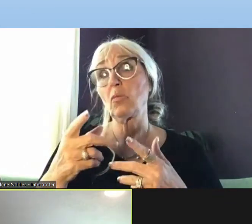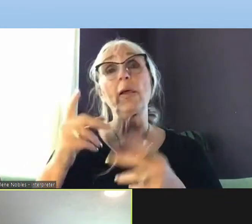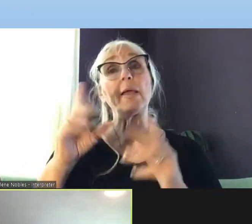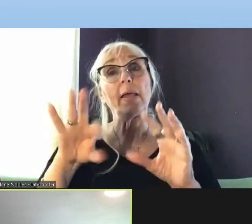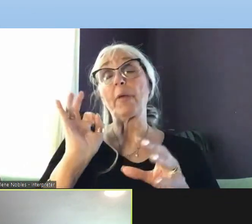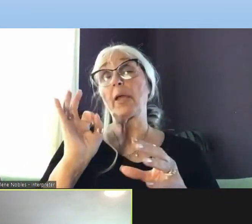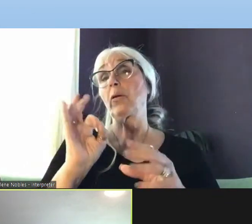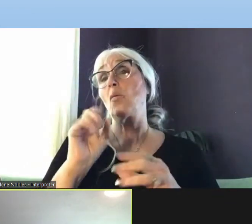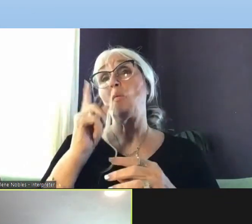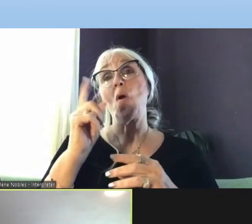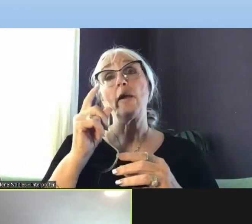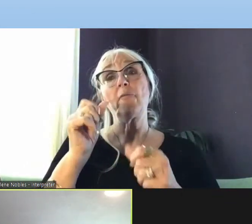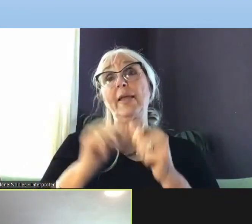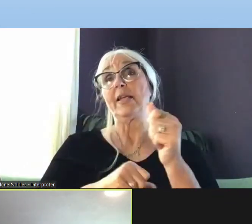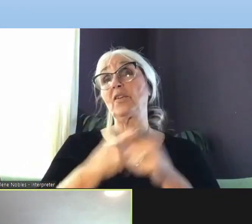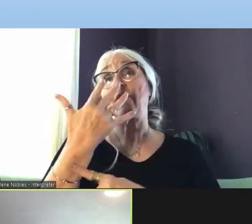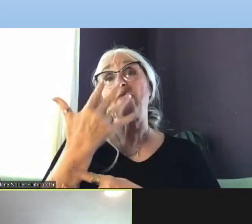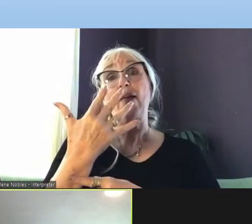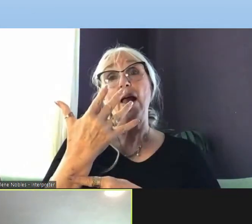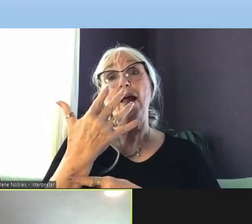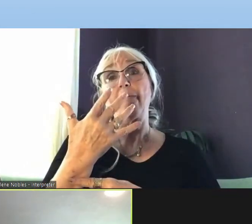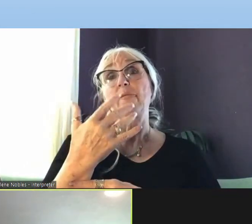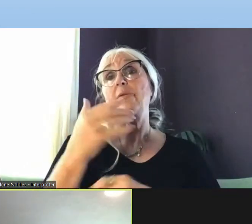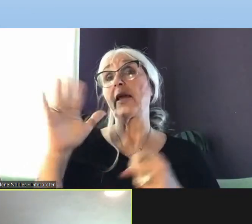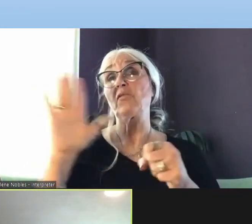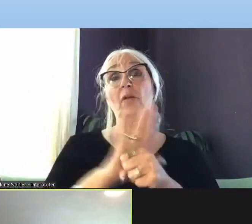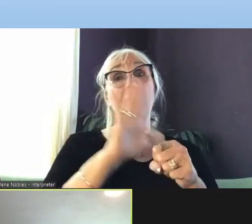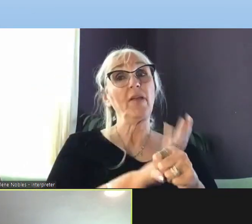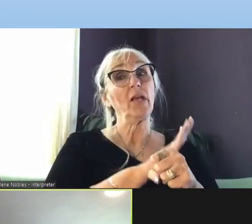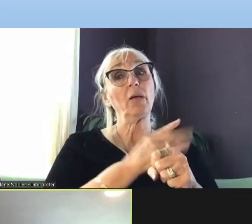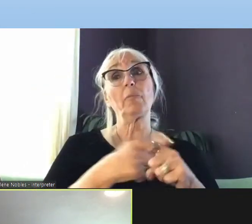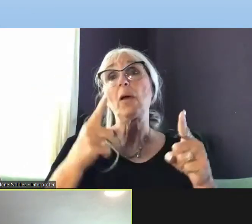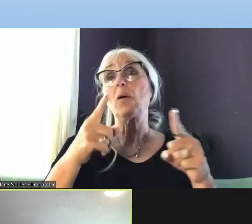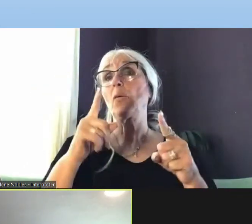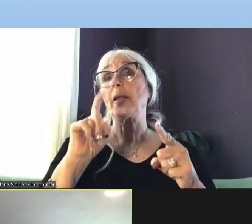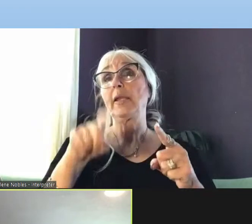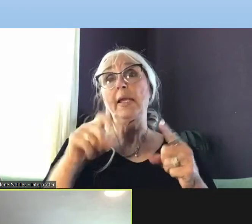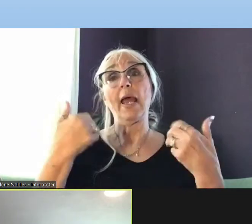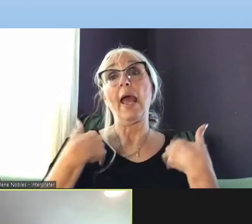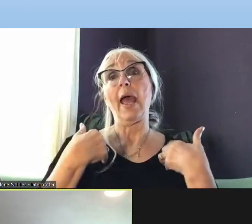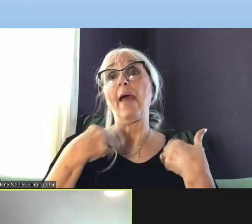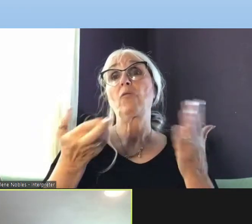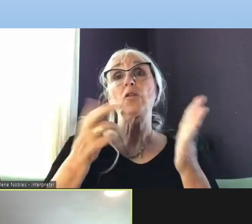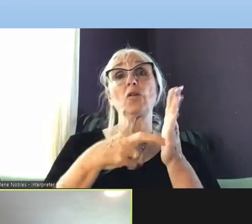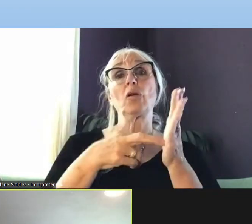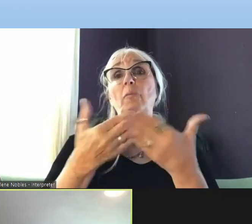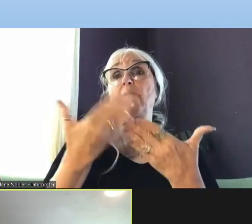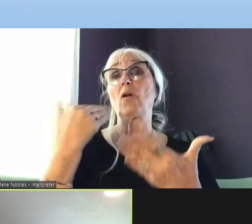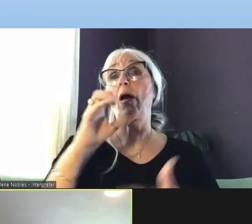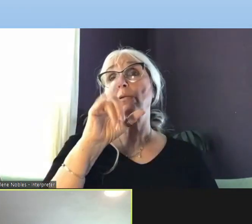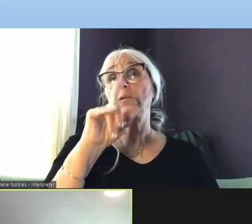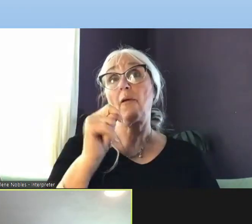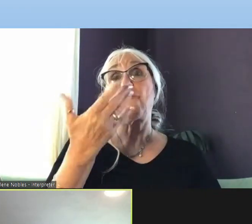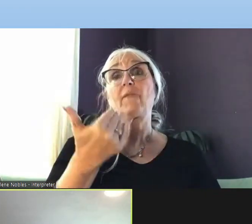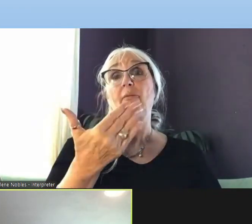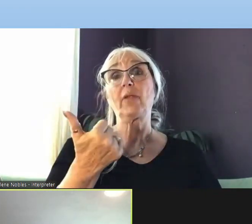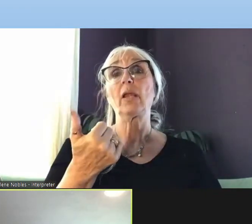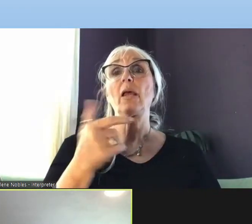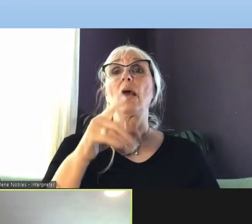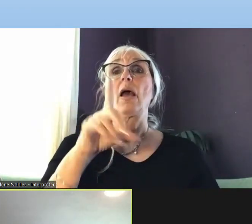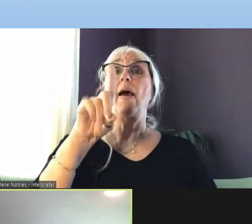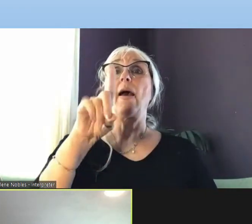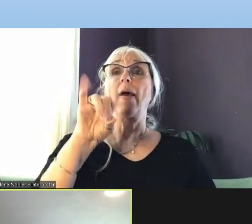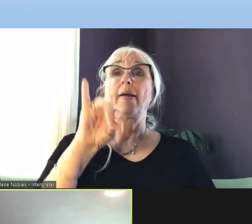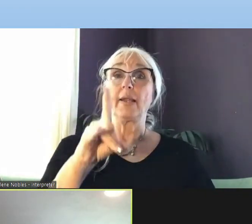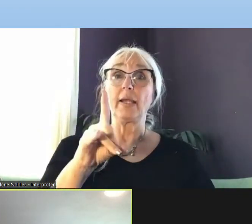5 positions that will be filled. But we just do have to have this returned prior to October 15th. And I did reach out. It sounds